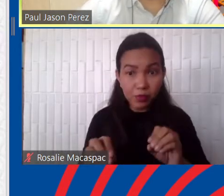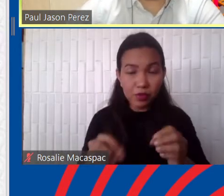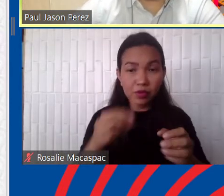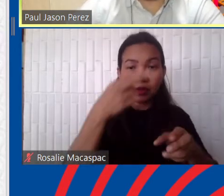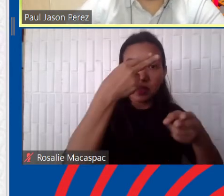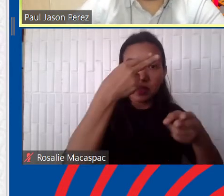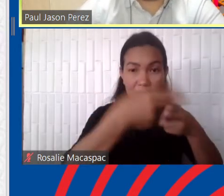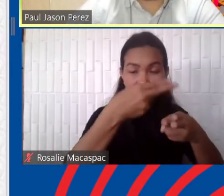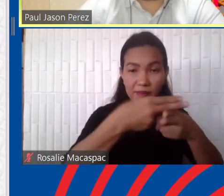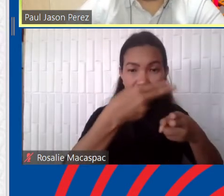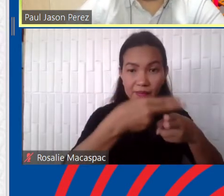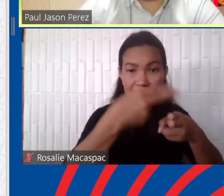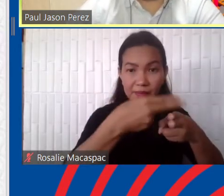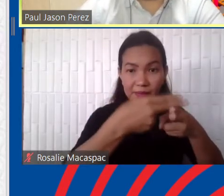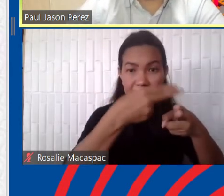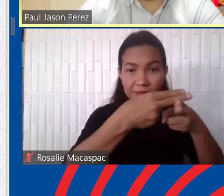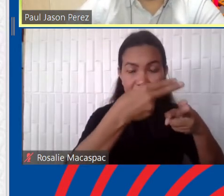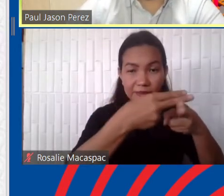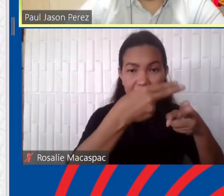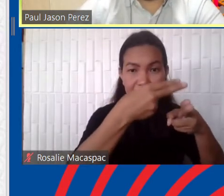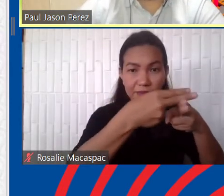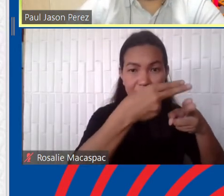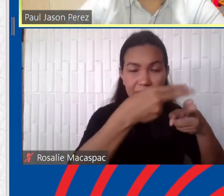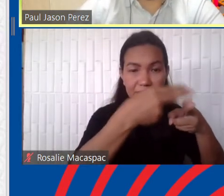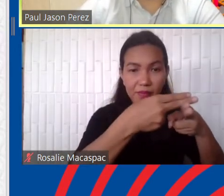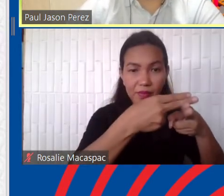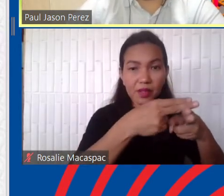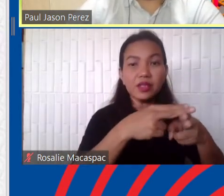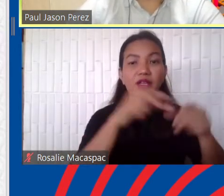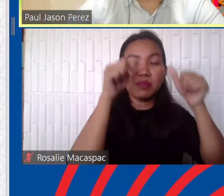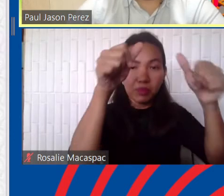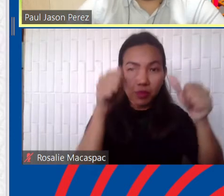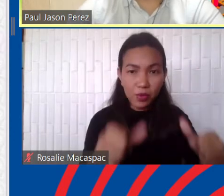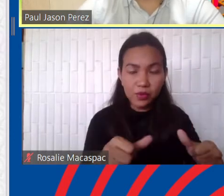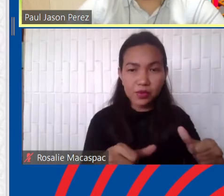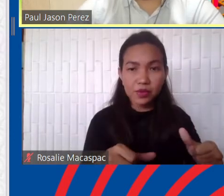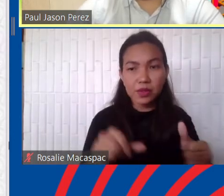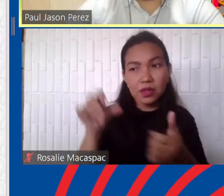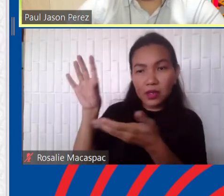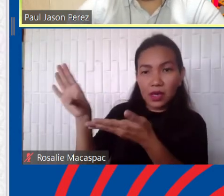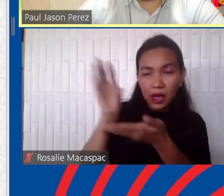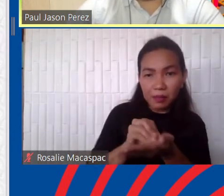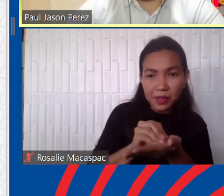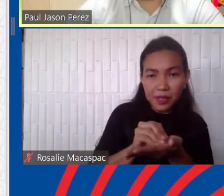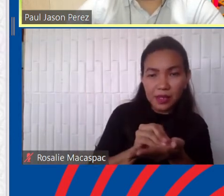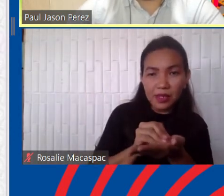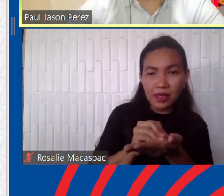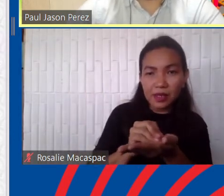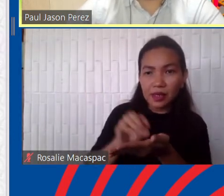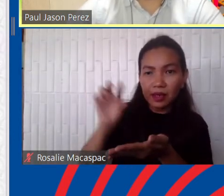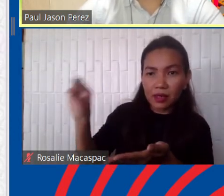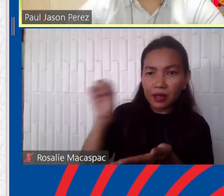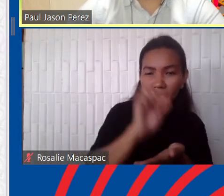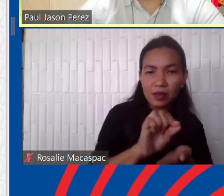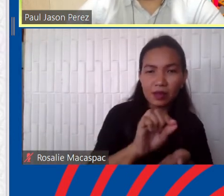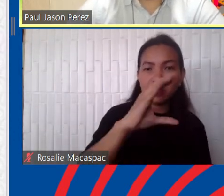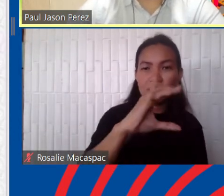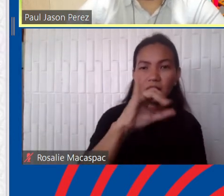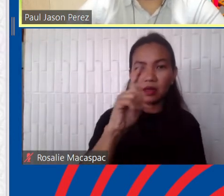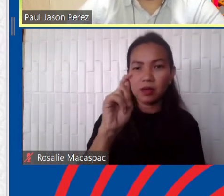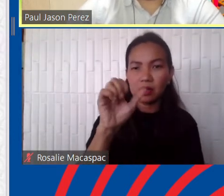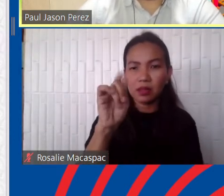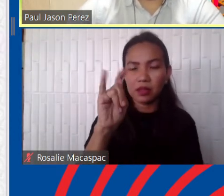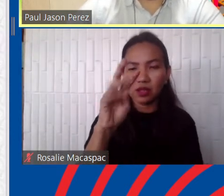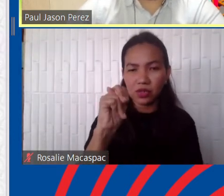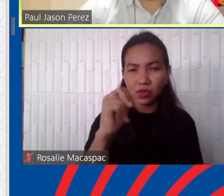kayo. And then you can post the citation. Just copy the citation and then post it here. So